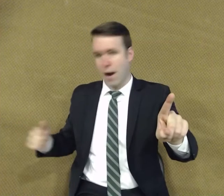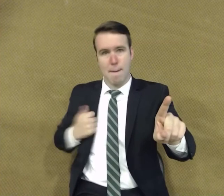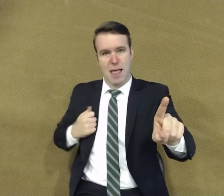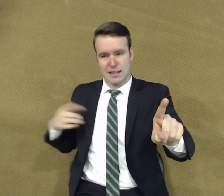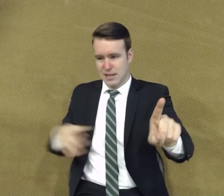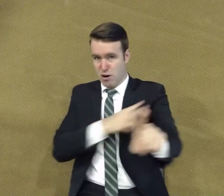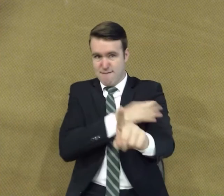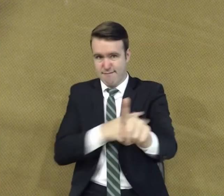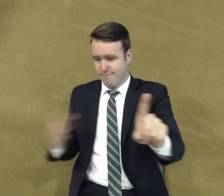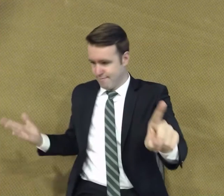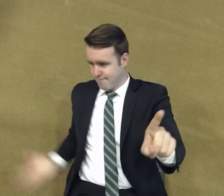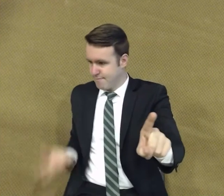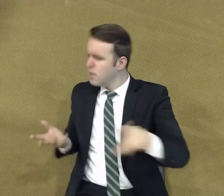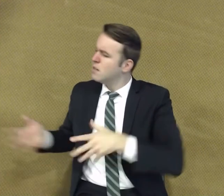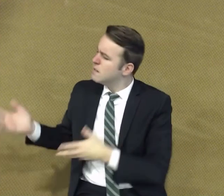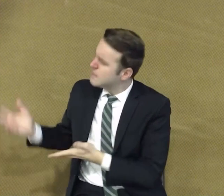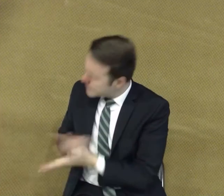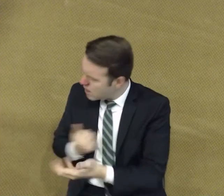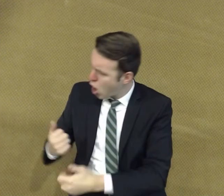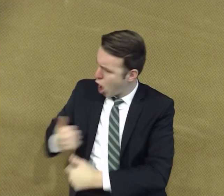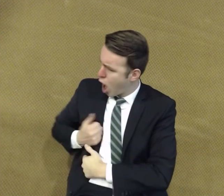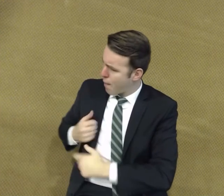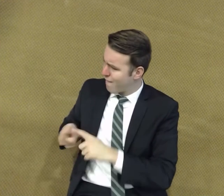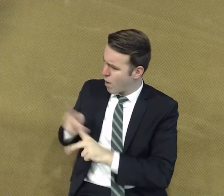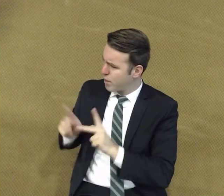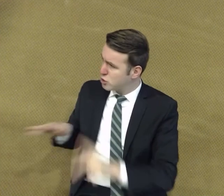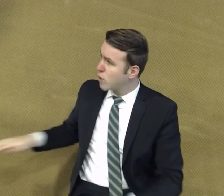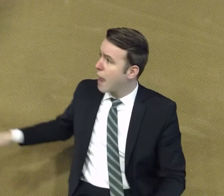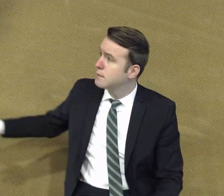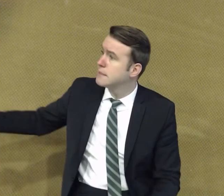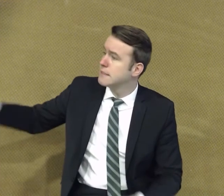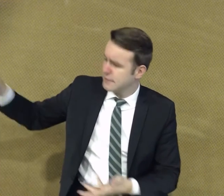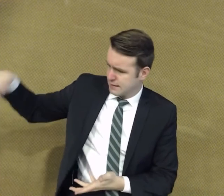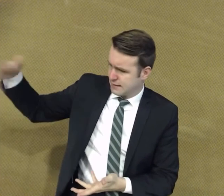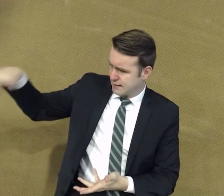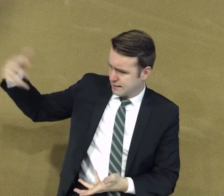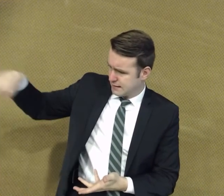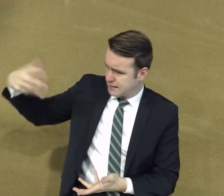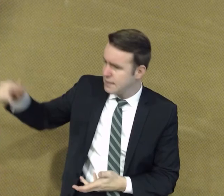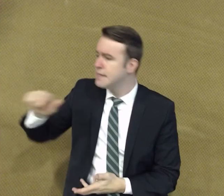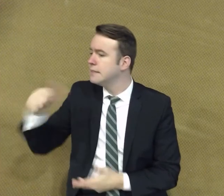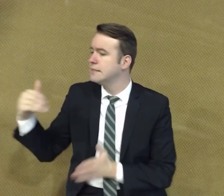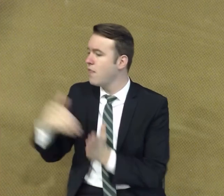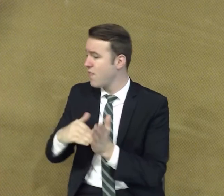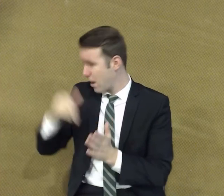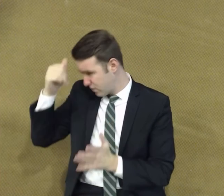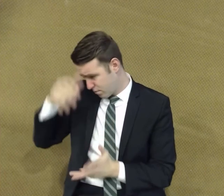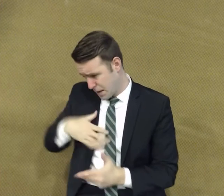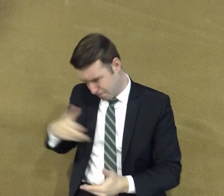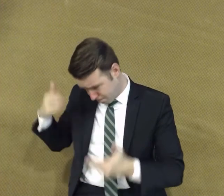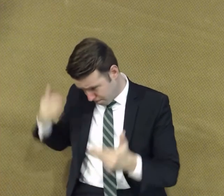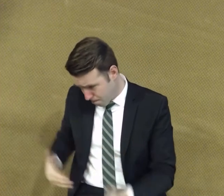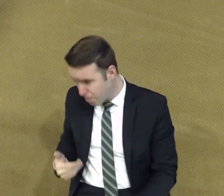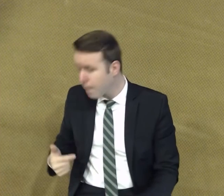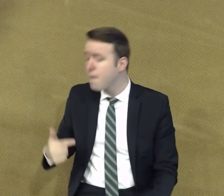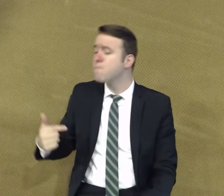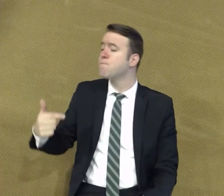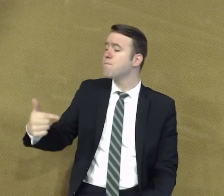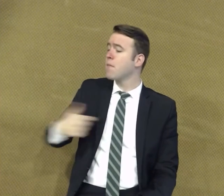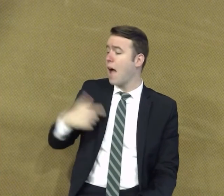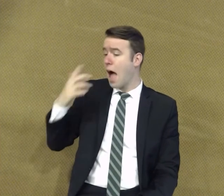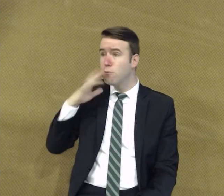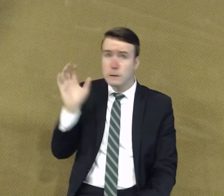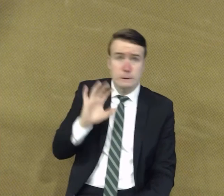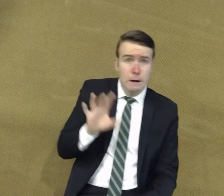army out of some of the tribes of 10,000 men, and